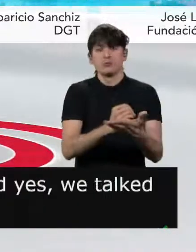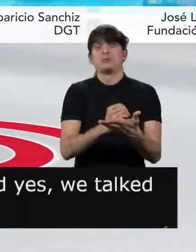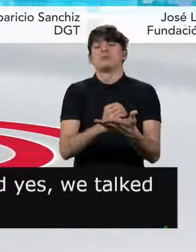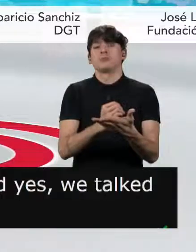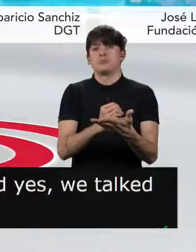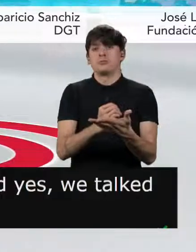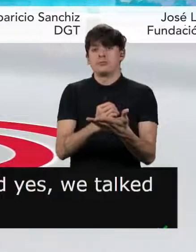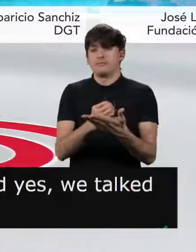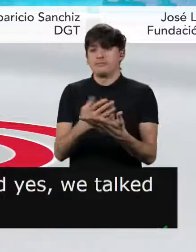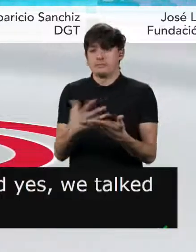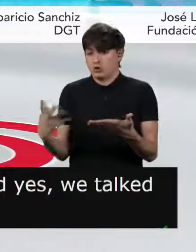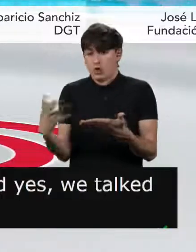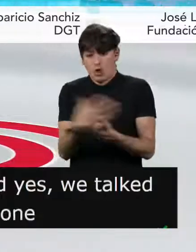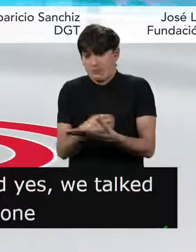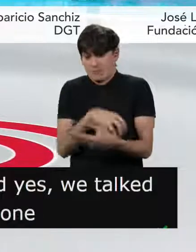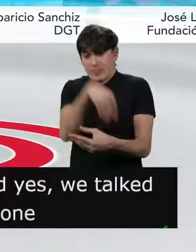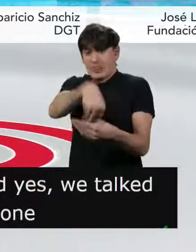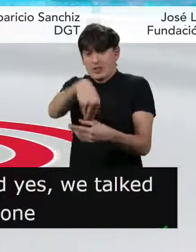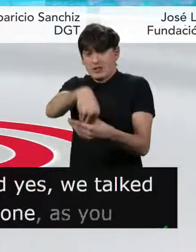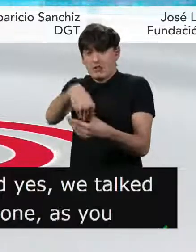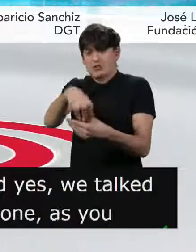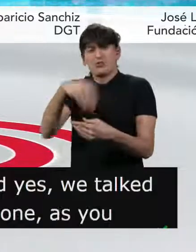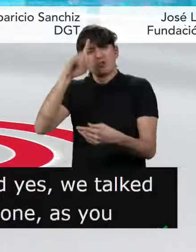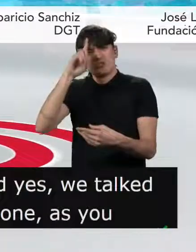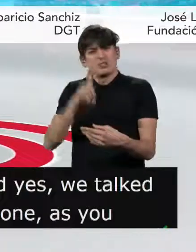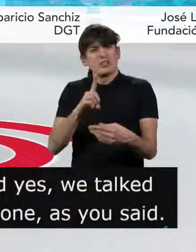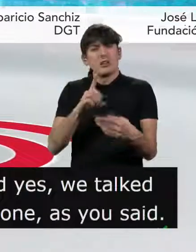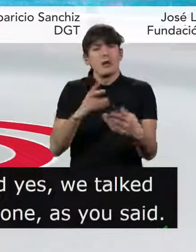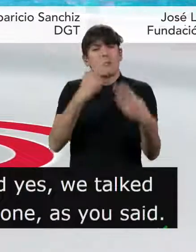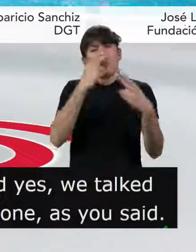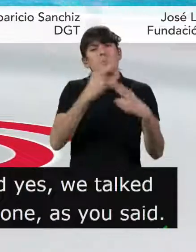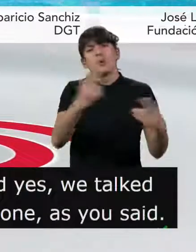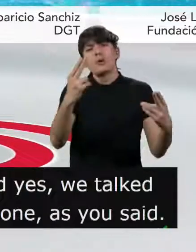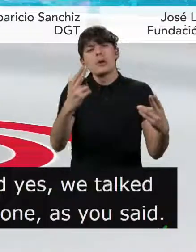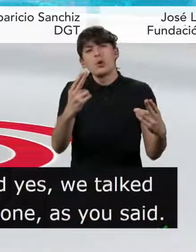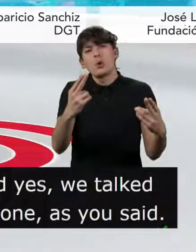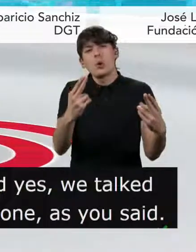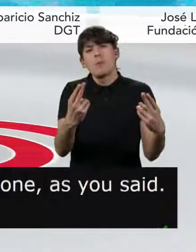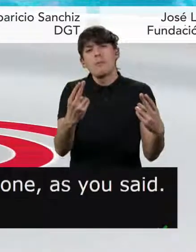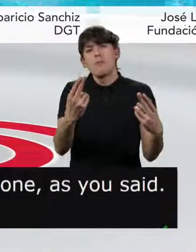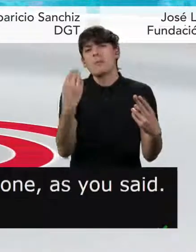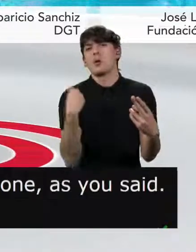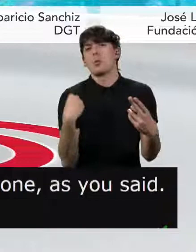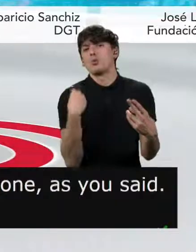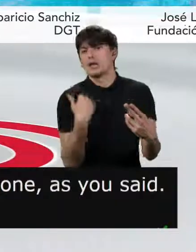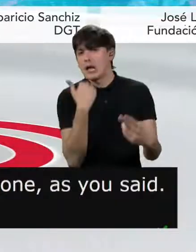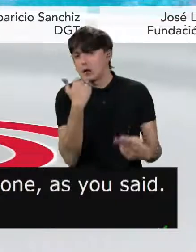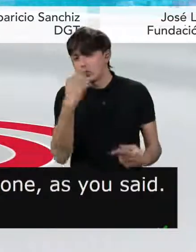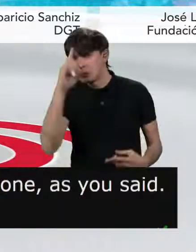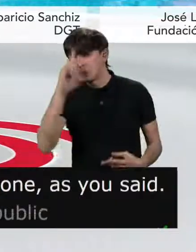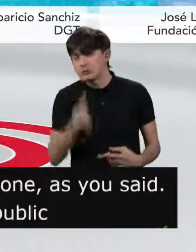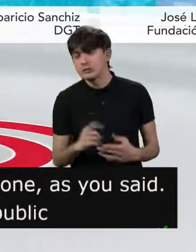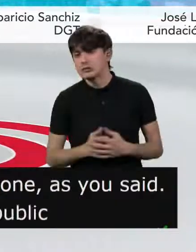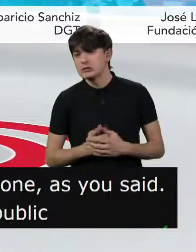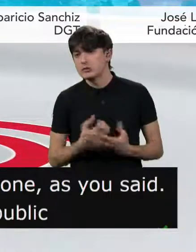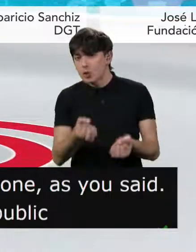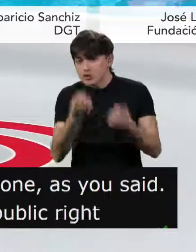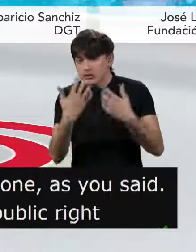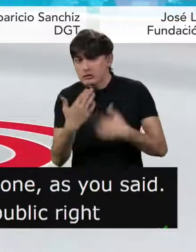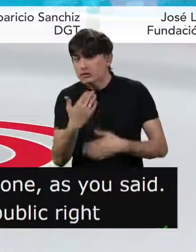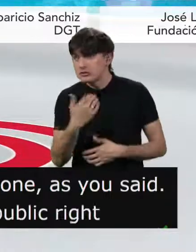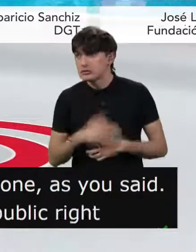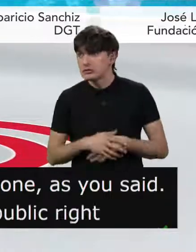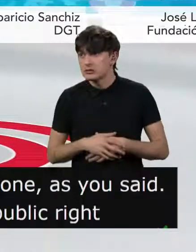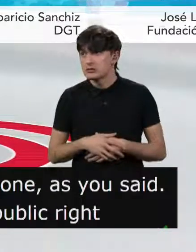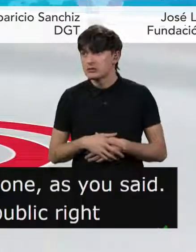you said. en esto. No sé si hay alguna I don't know if pregunta there are any del questions público, que from si the alguien me public puede right now. If someone orientar. can to